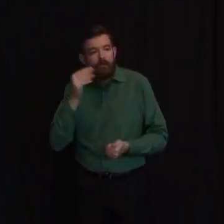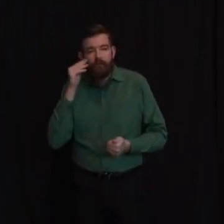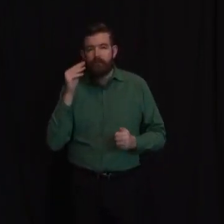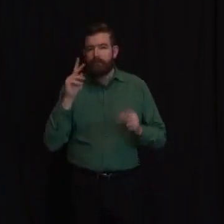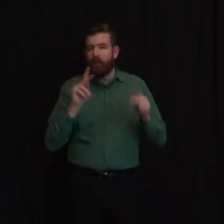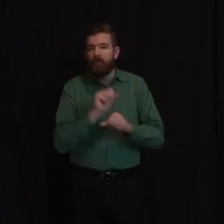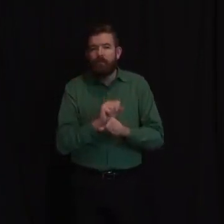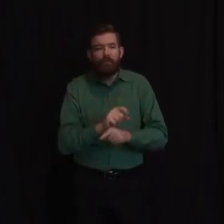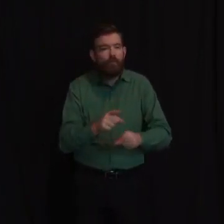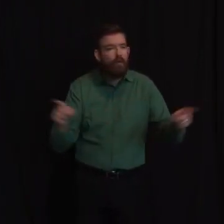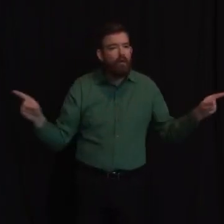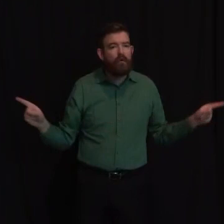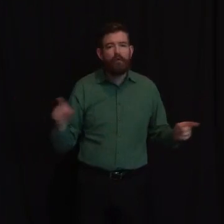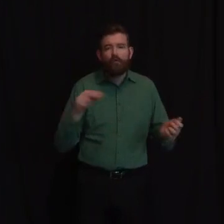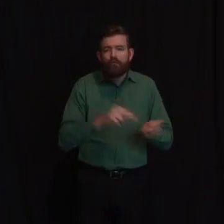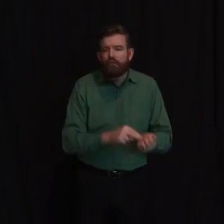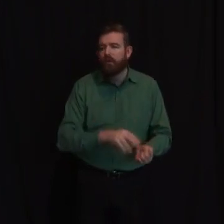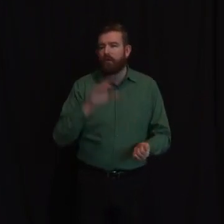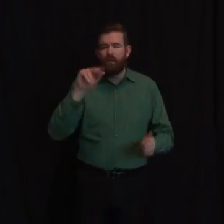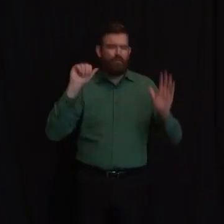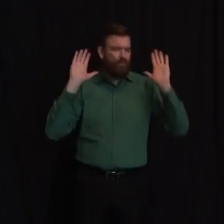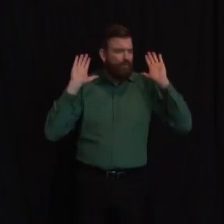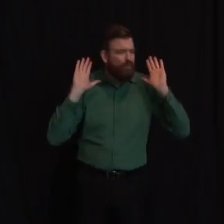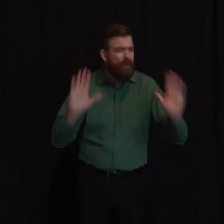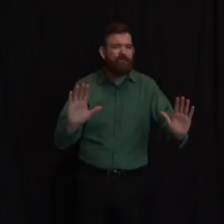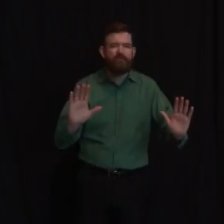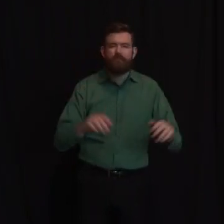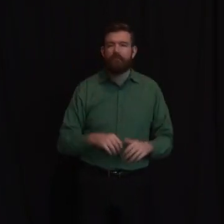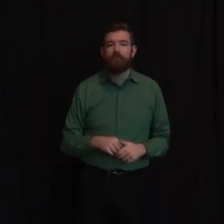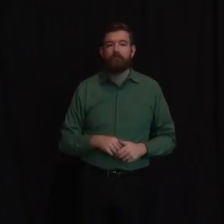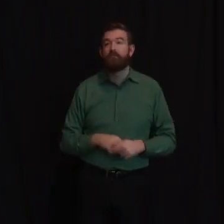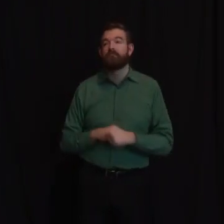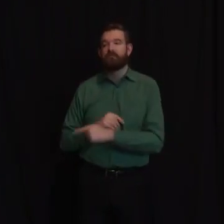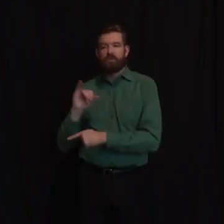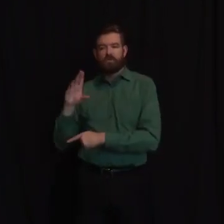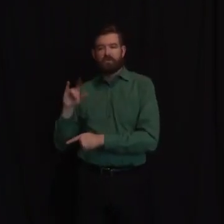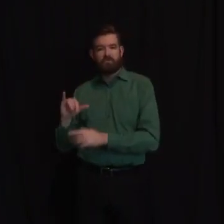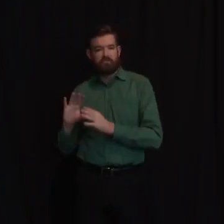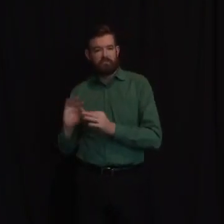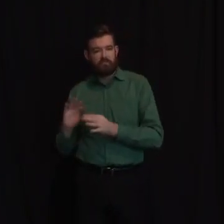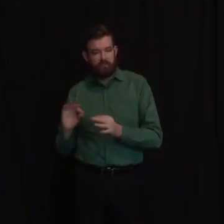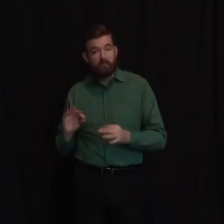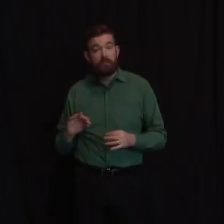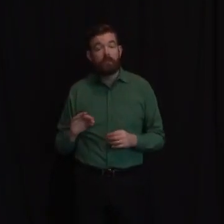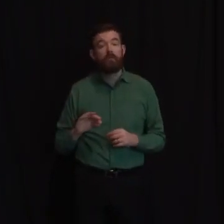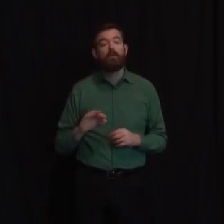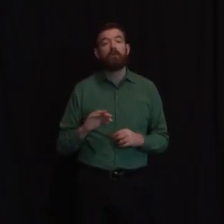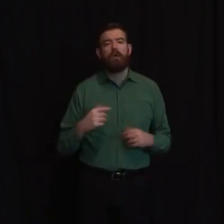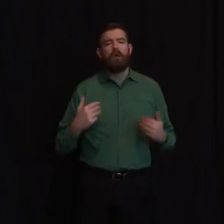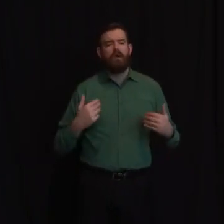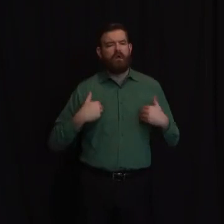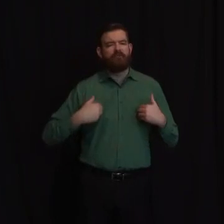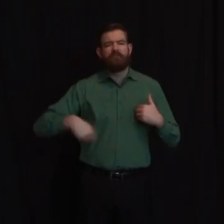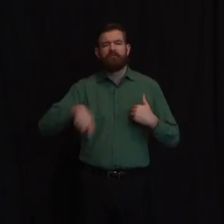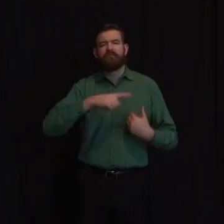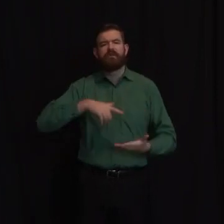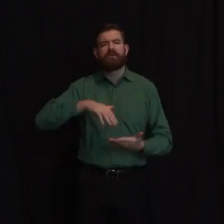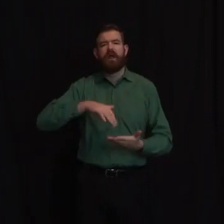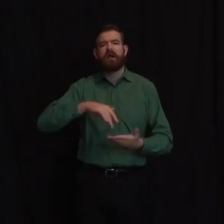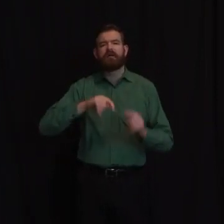teams. The survey team went out to 5 long-term care facilities in the